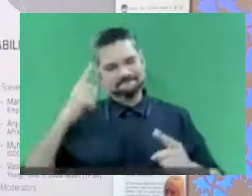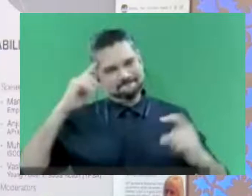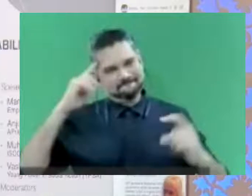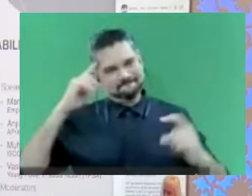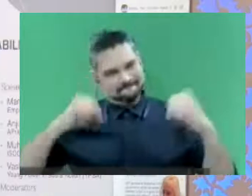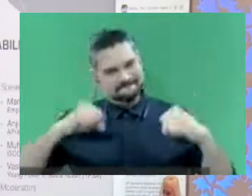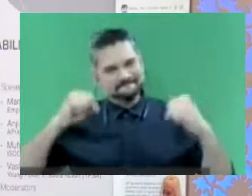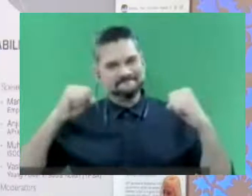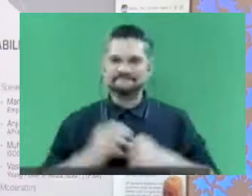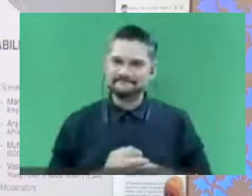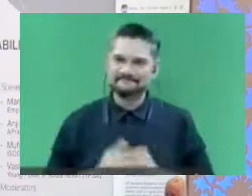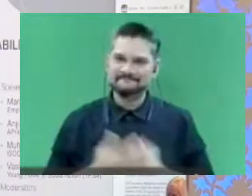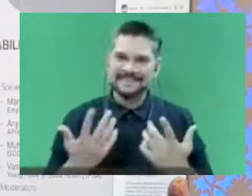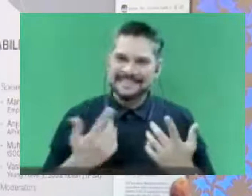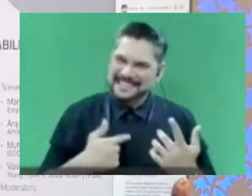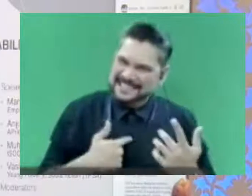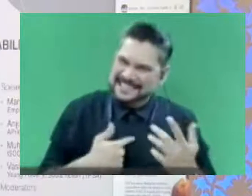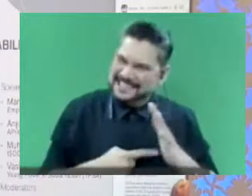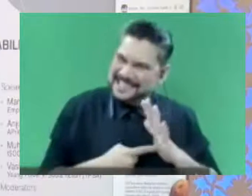then to give an example.